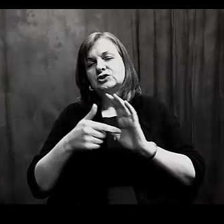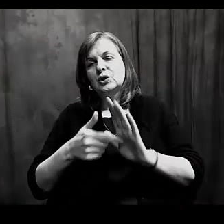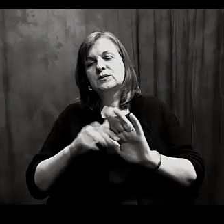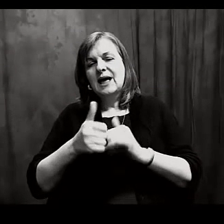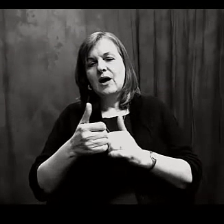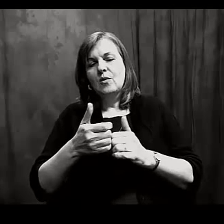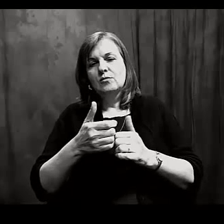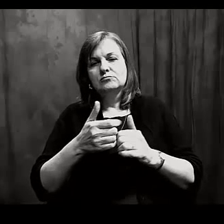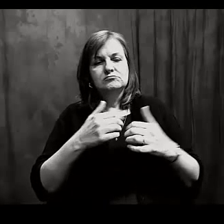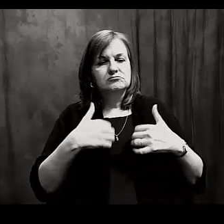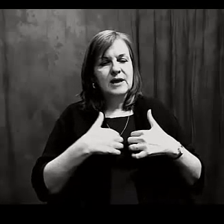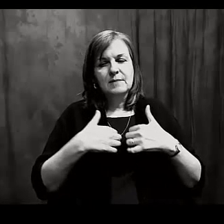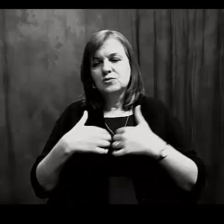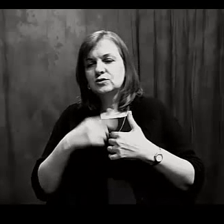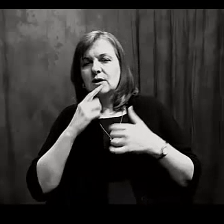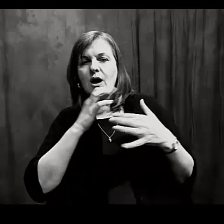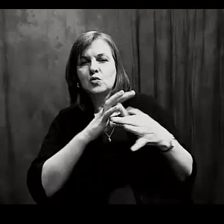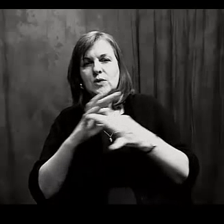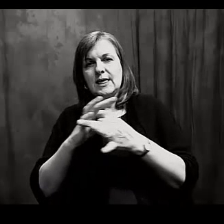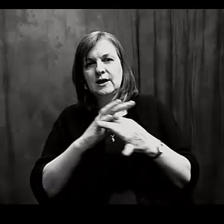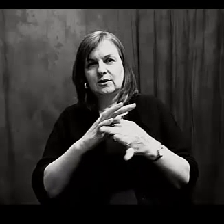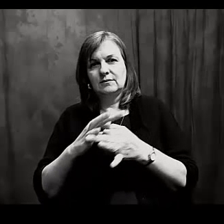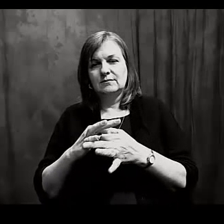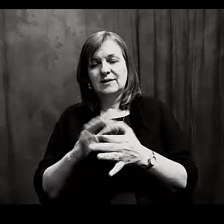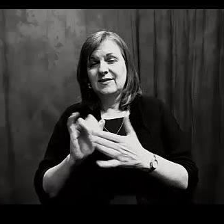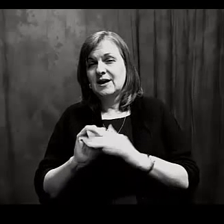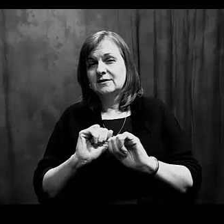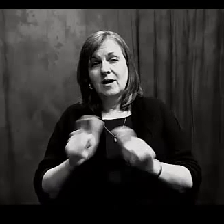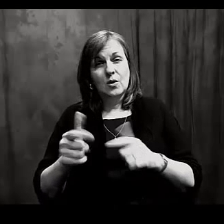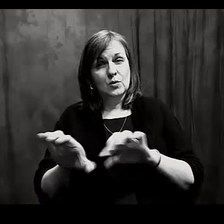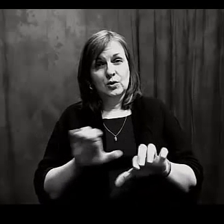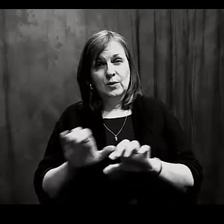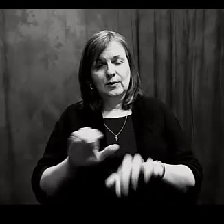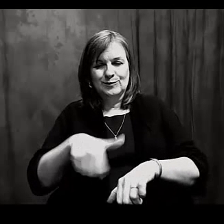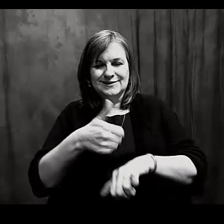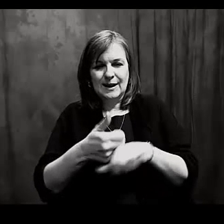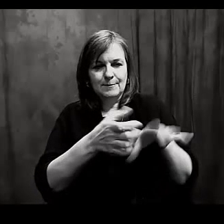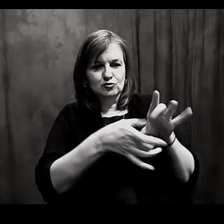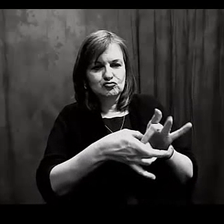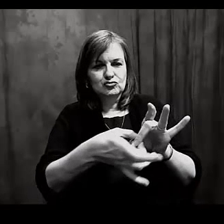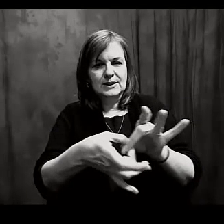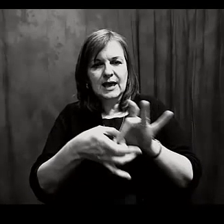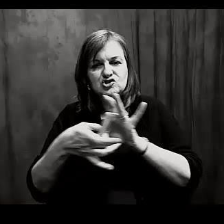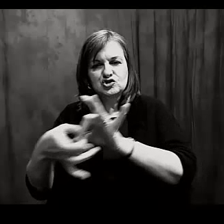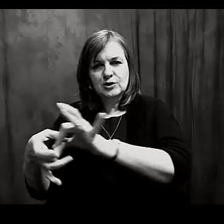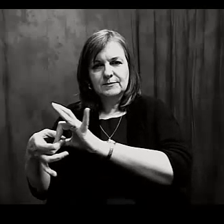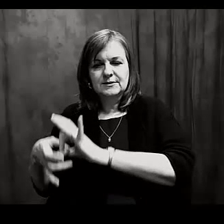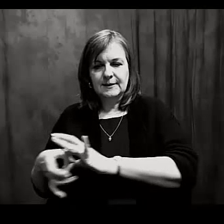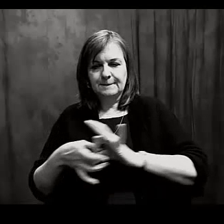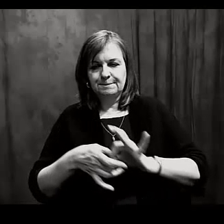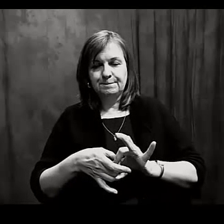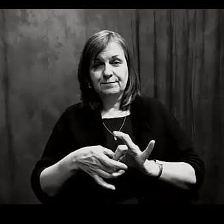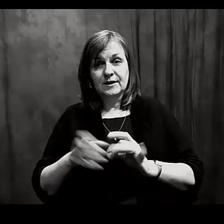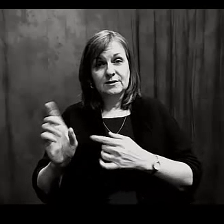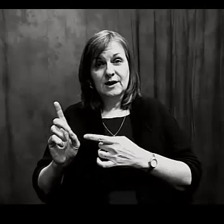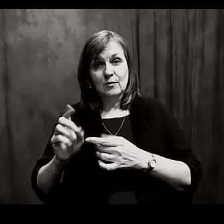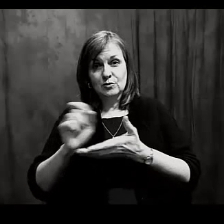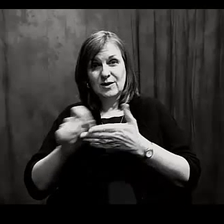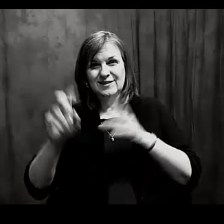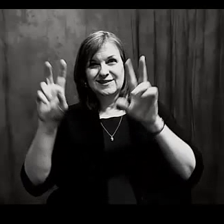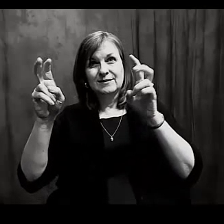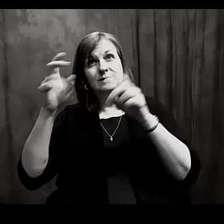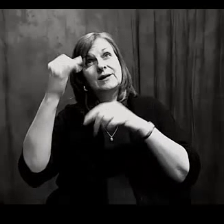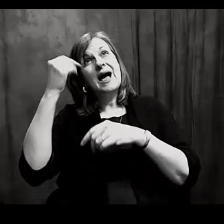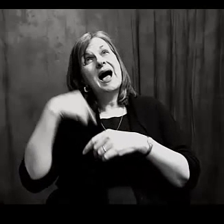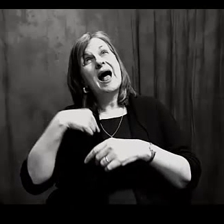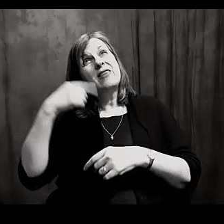idea of relationships. That's all we're doing, is forming relationships. So Darwin